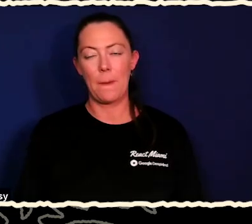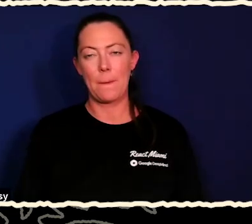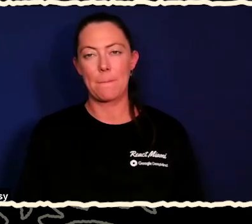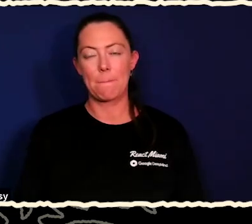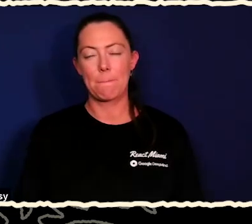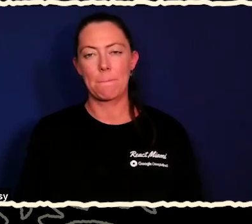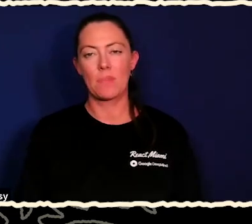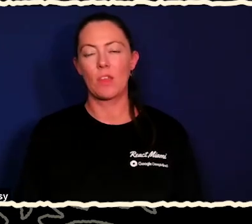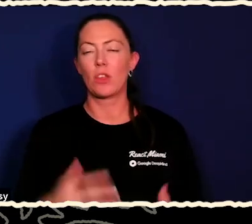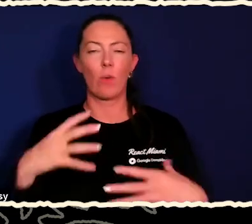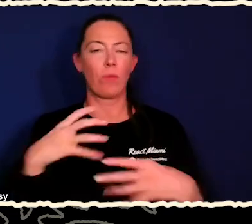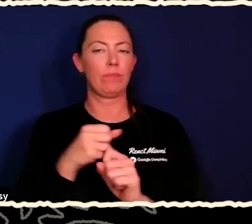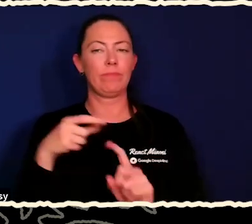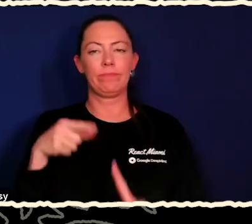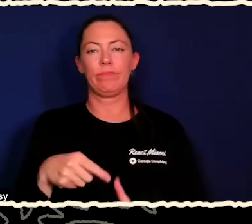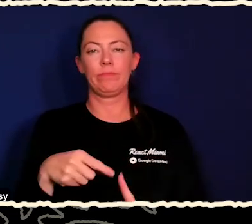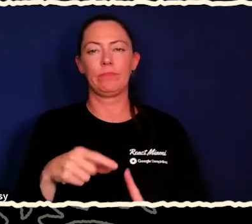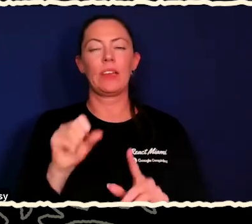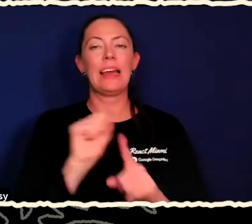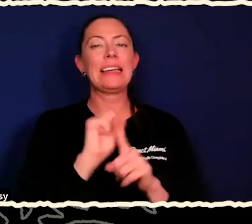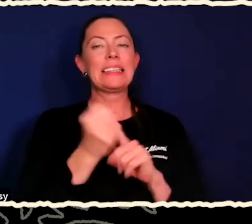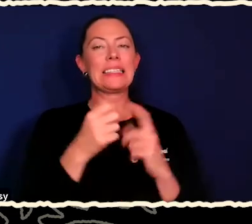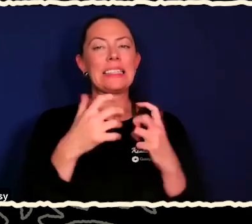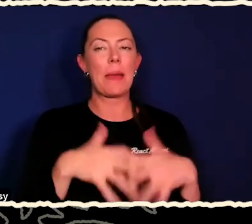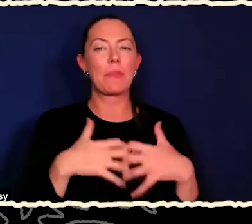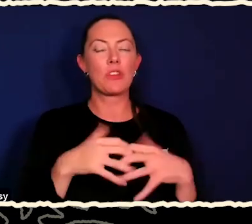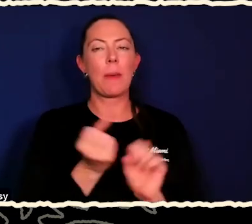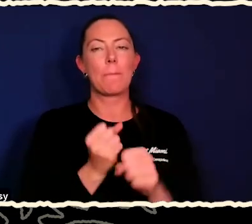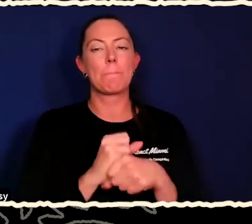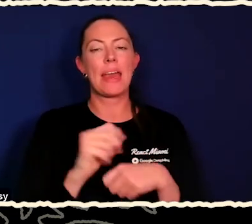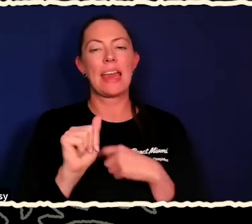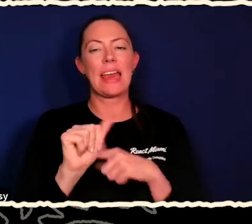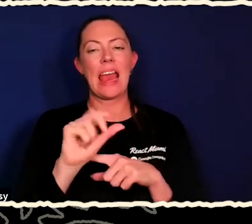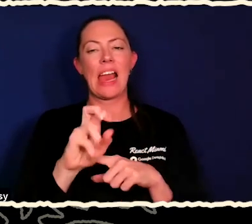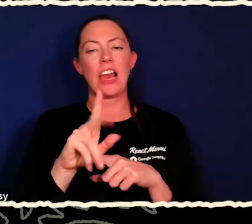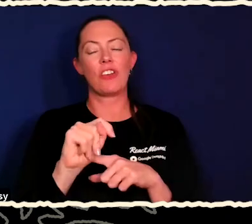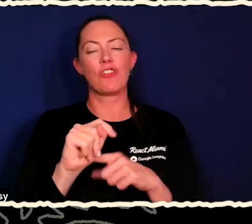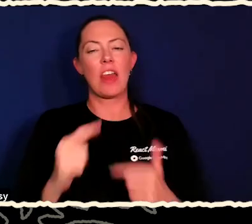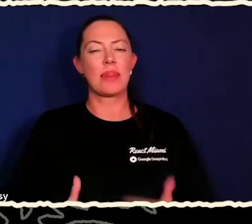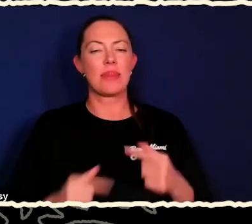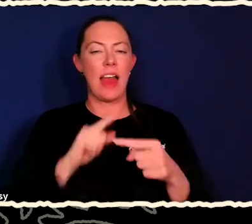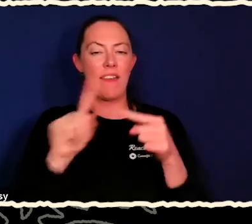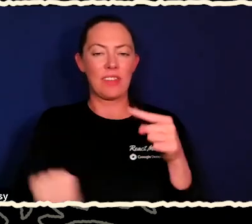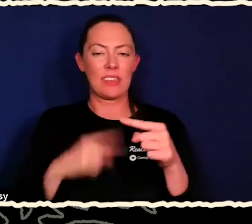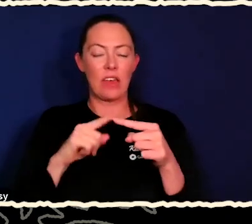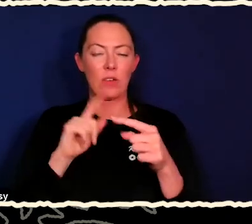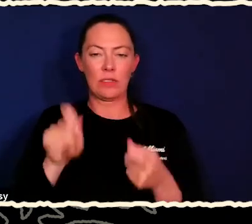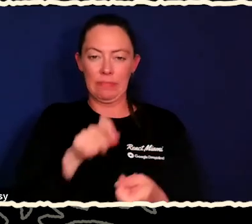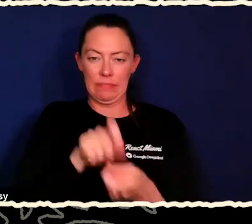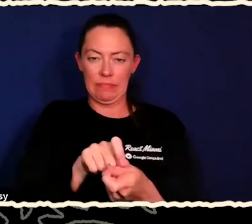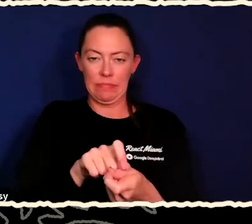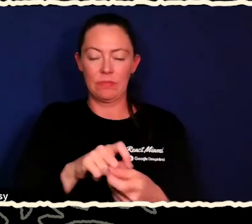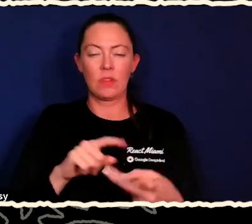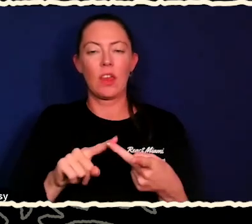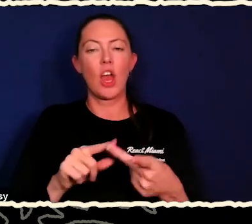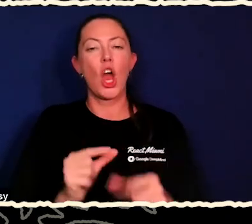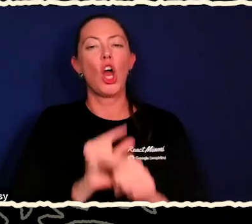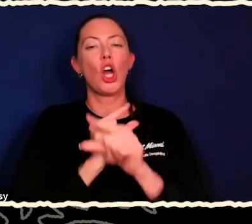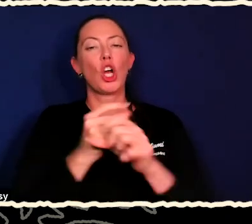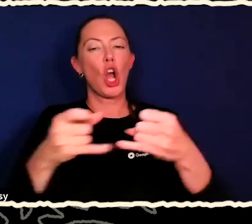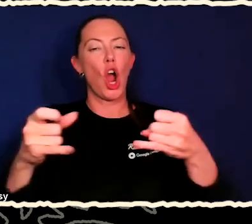In summary, state machines make agent lifecycles explicit. Guardrails turn autonomy into something you can actually